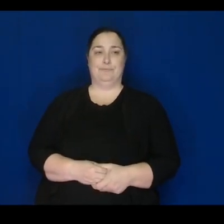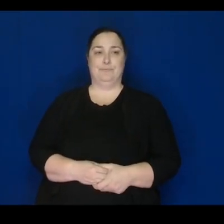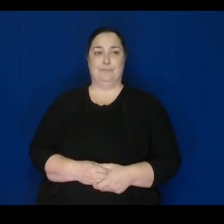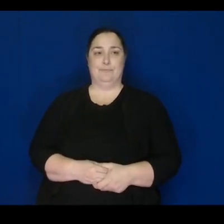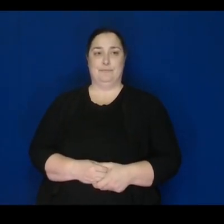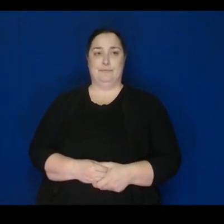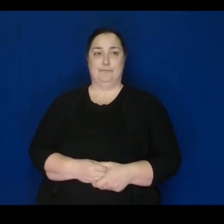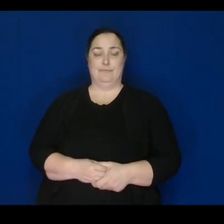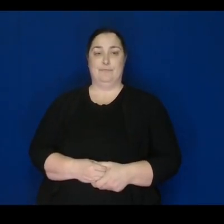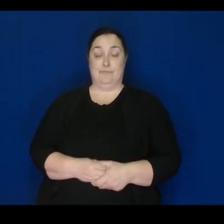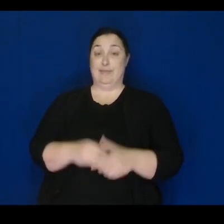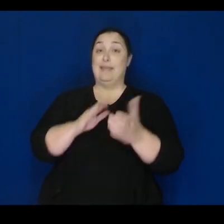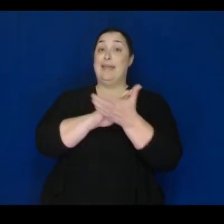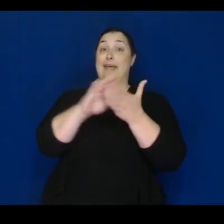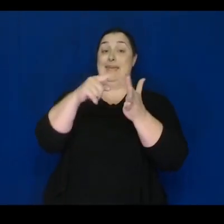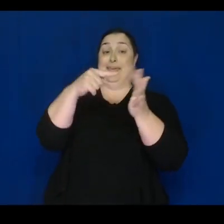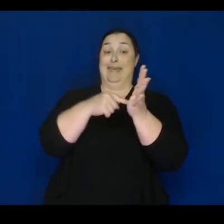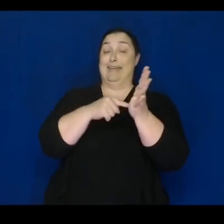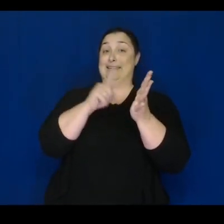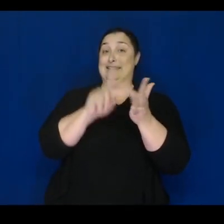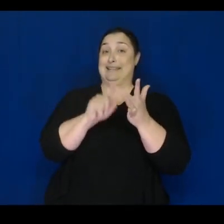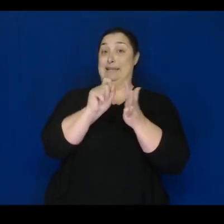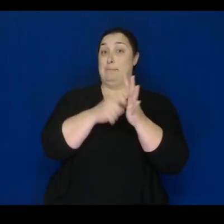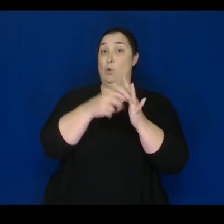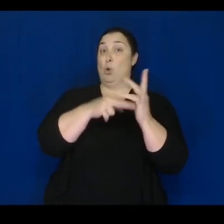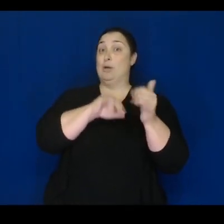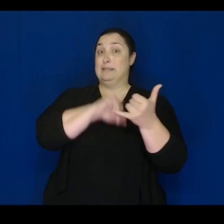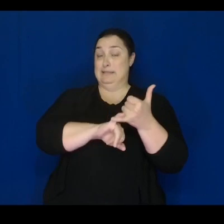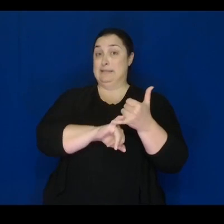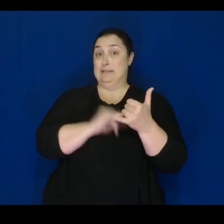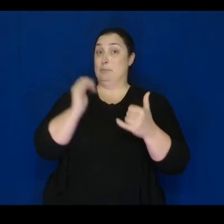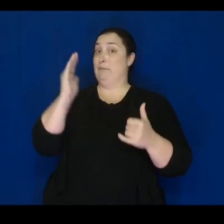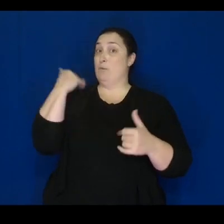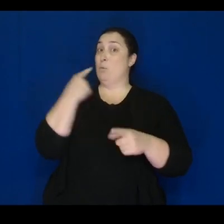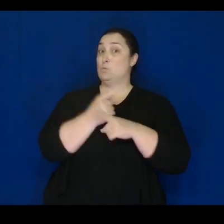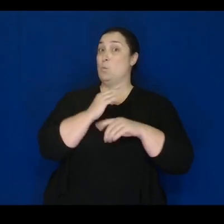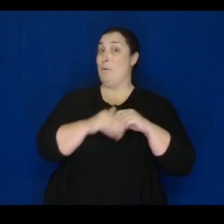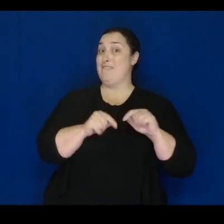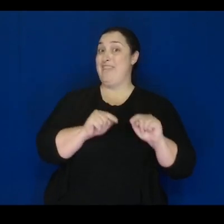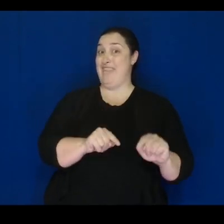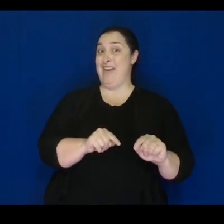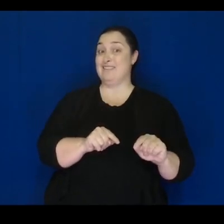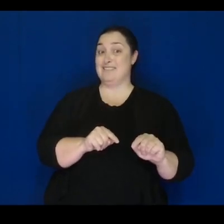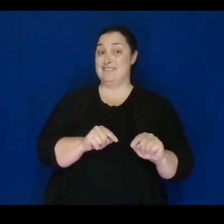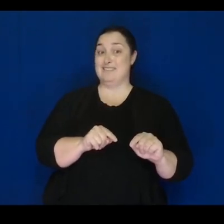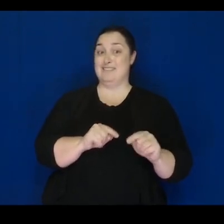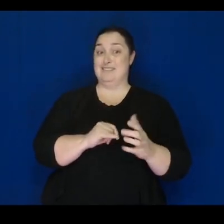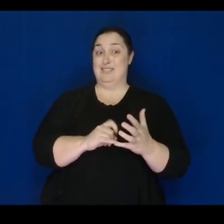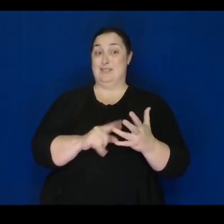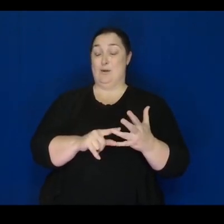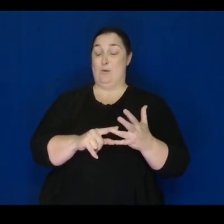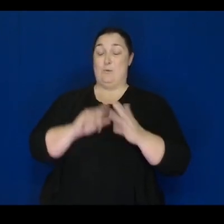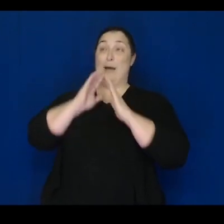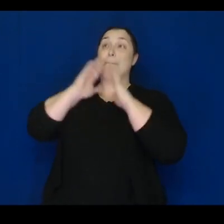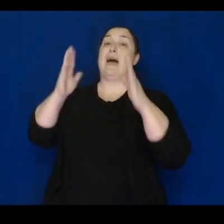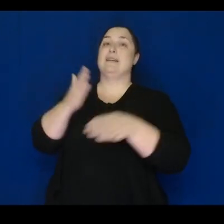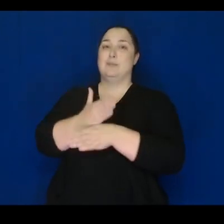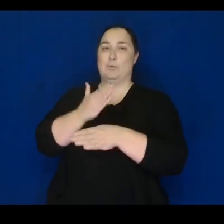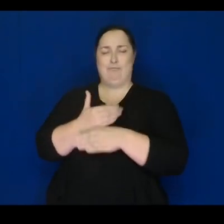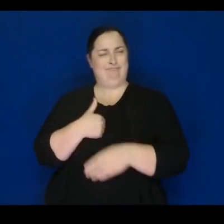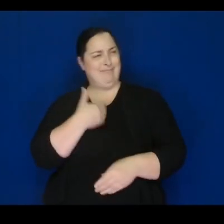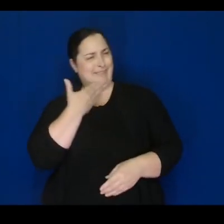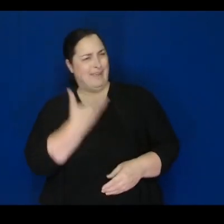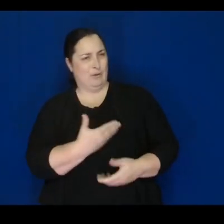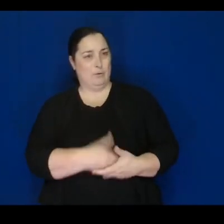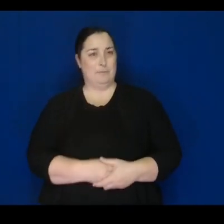Hetty Perkins was talking about that earlier today, you know, so what amazing work. So thank you. Thank you. And of course, that